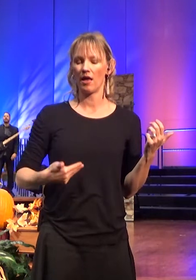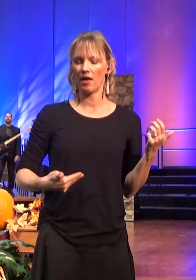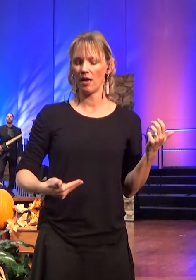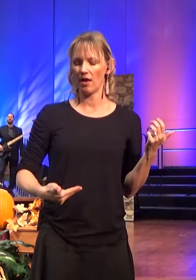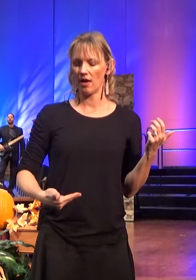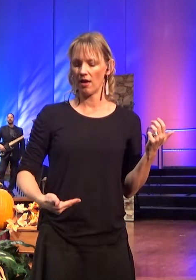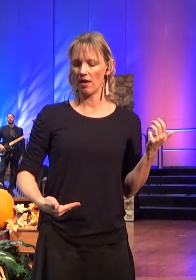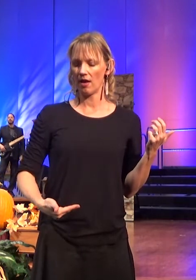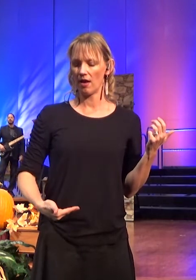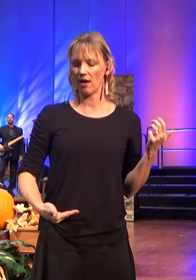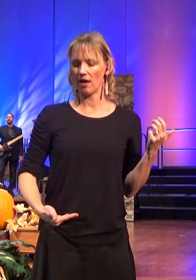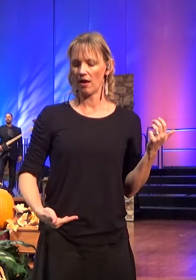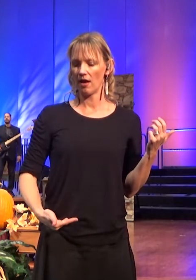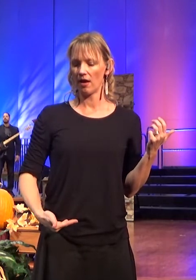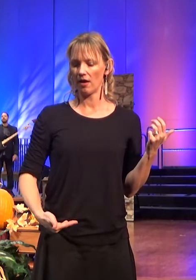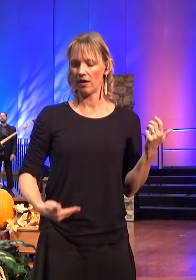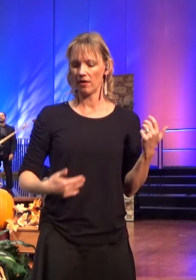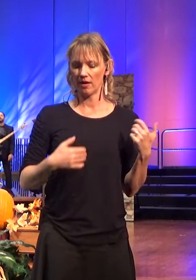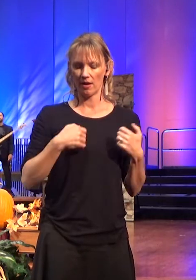I am made